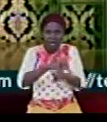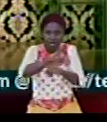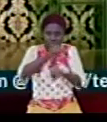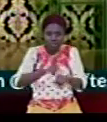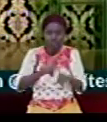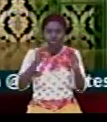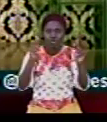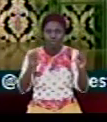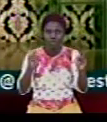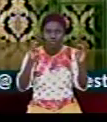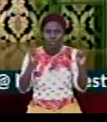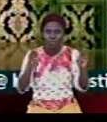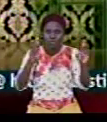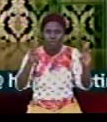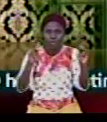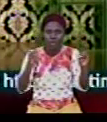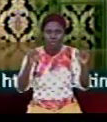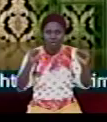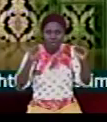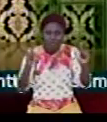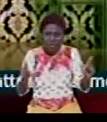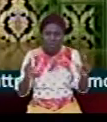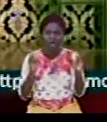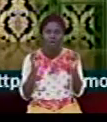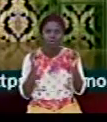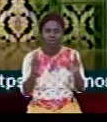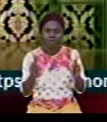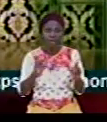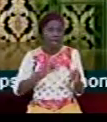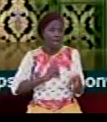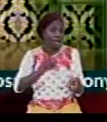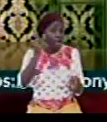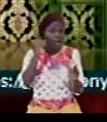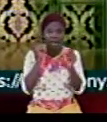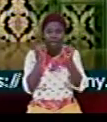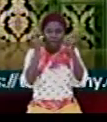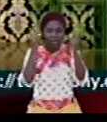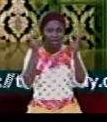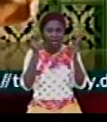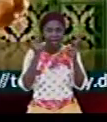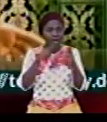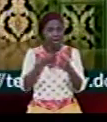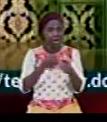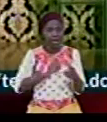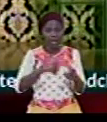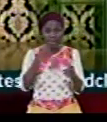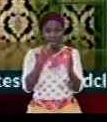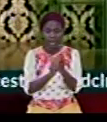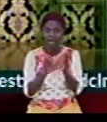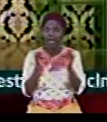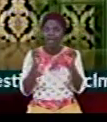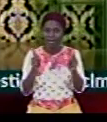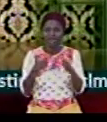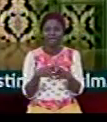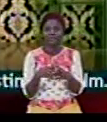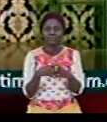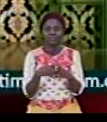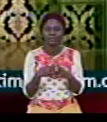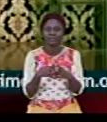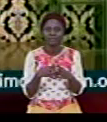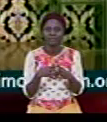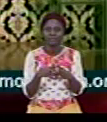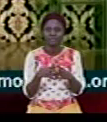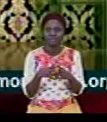I was surprised, I was shocked. I said, okay, maybe this is the first one, let me see, continue. I did it